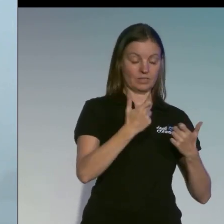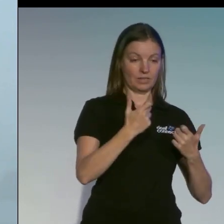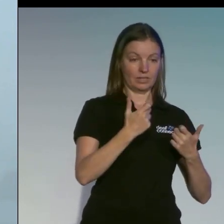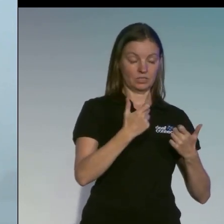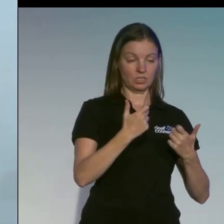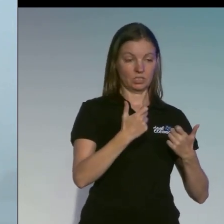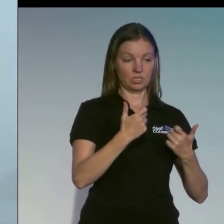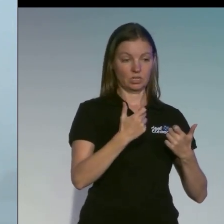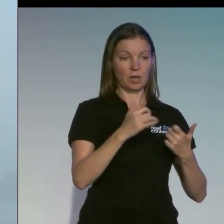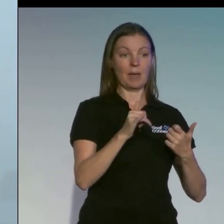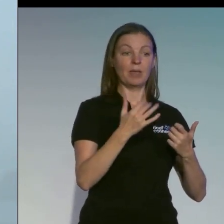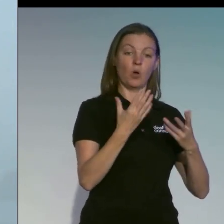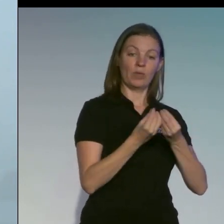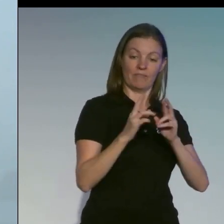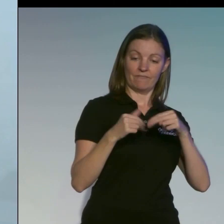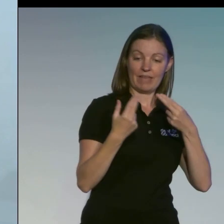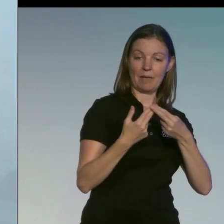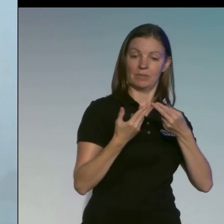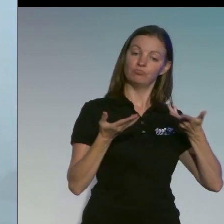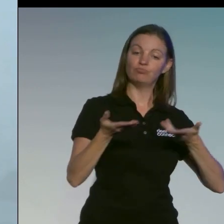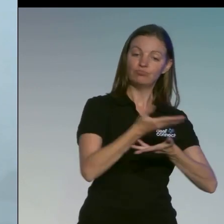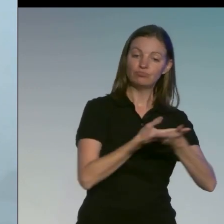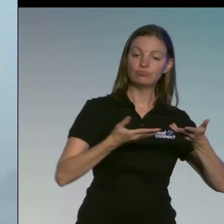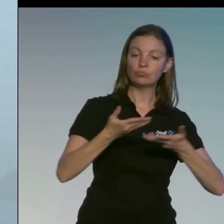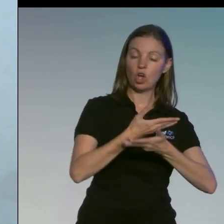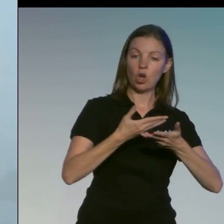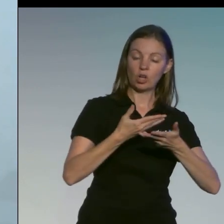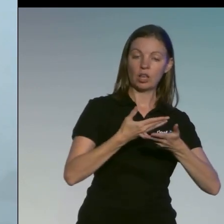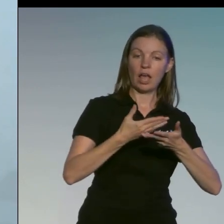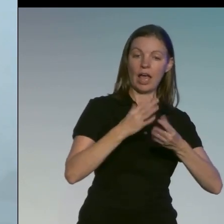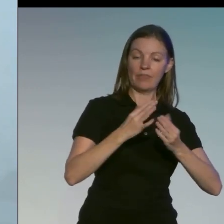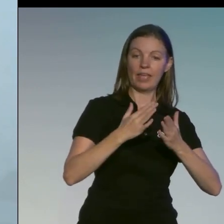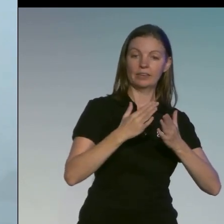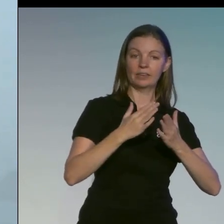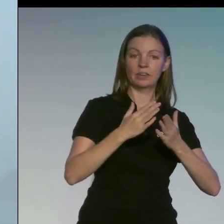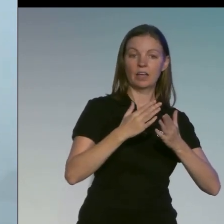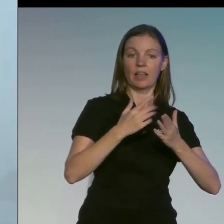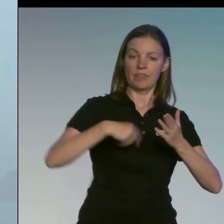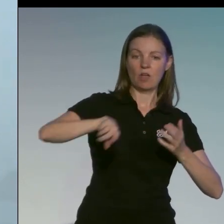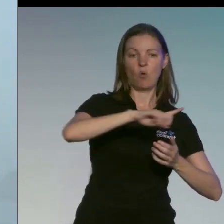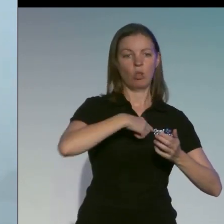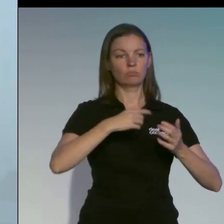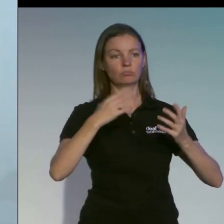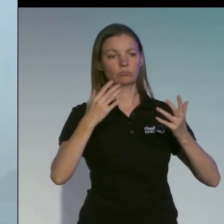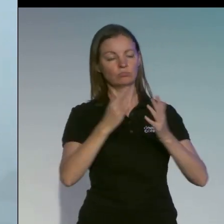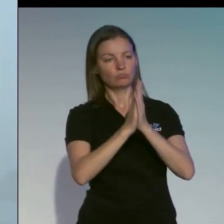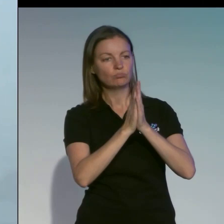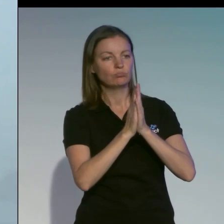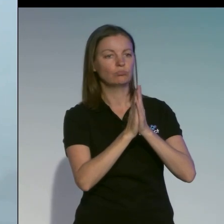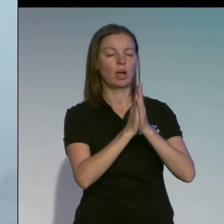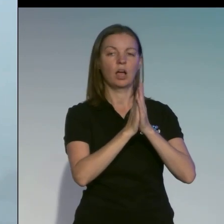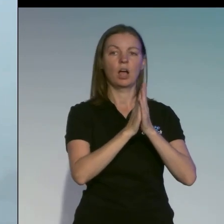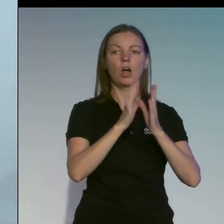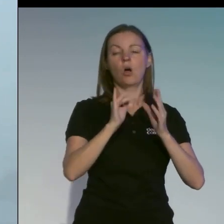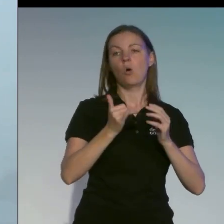with family talks and conversations, and escalating to counseling or prayer, and then to violence,